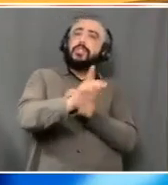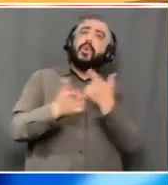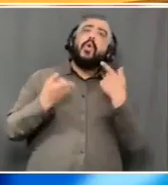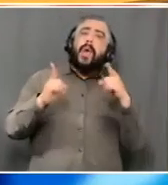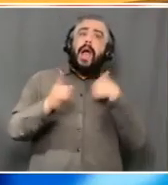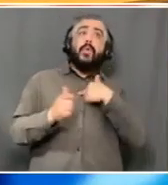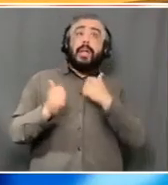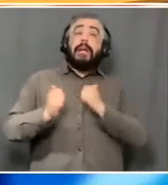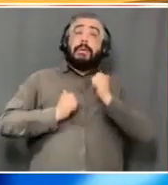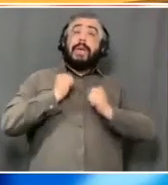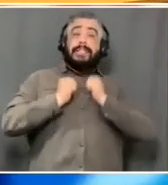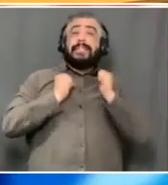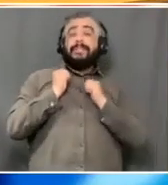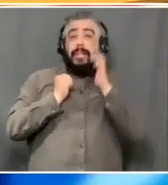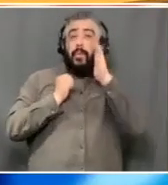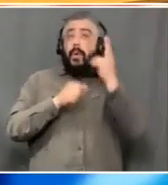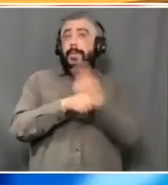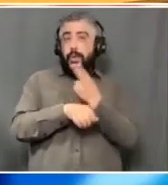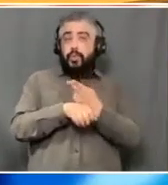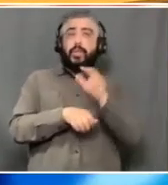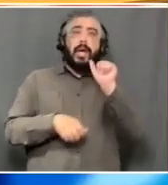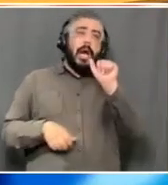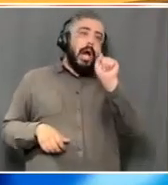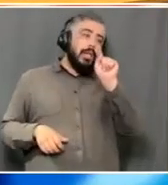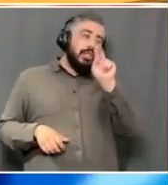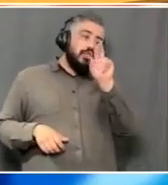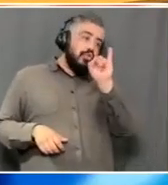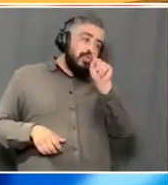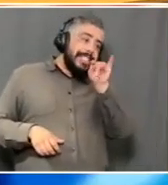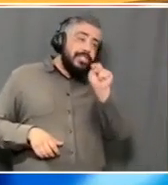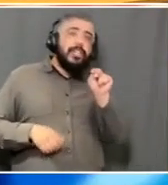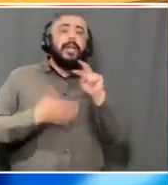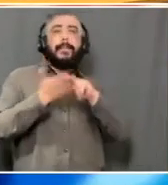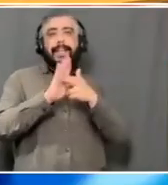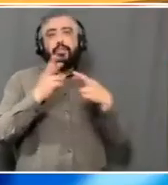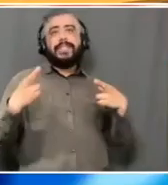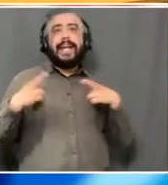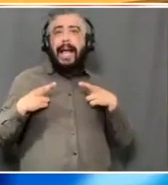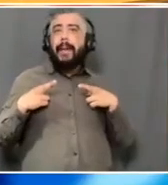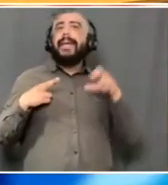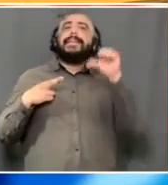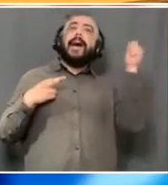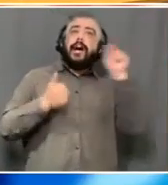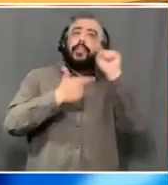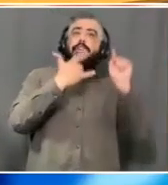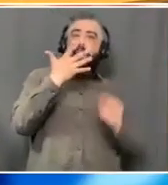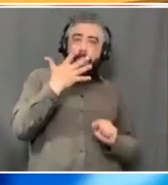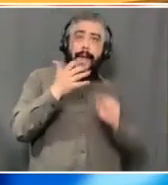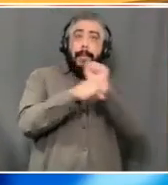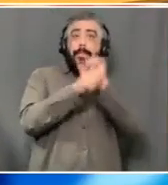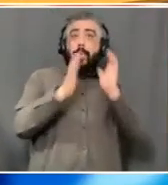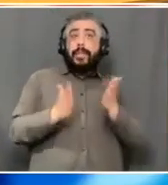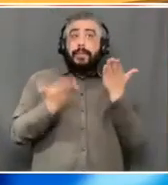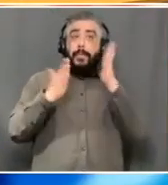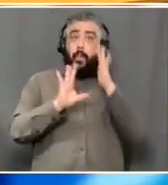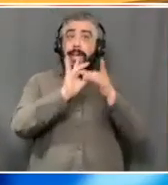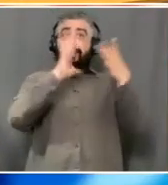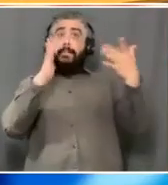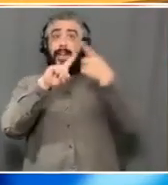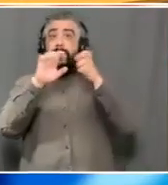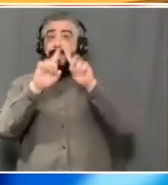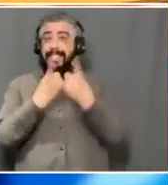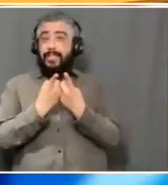to be using attrition, that includes retirements and other ways that employees might separate from the district,